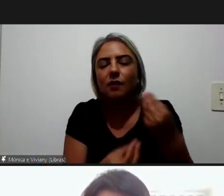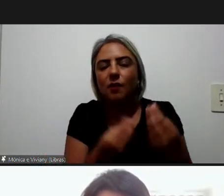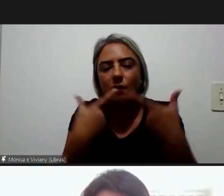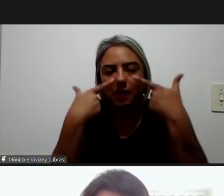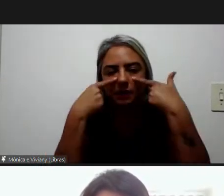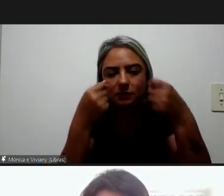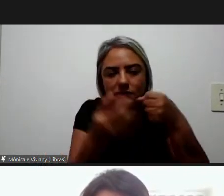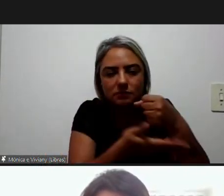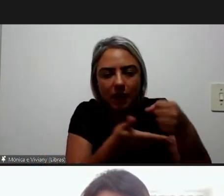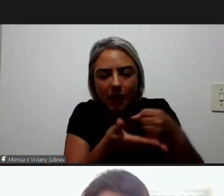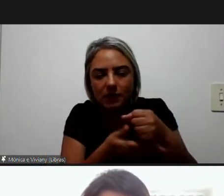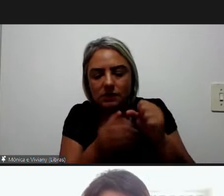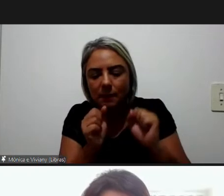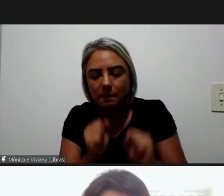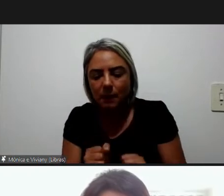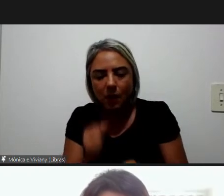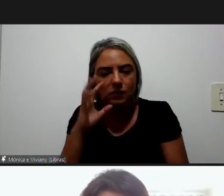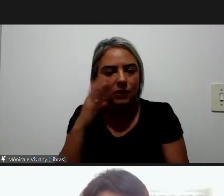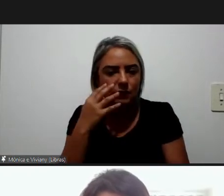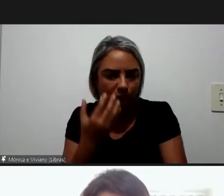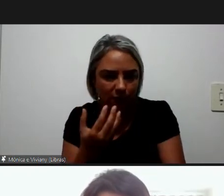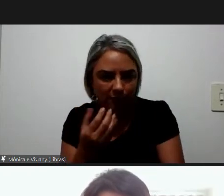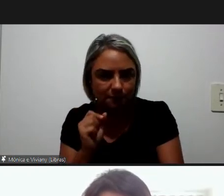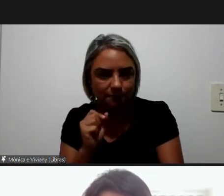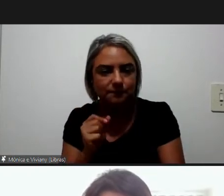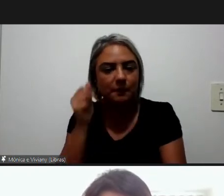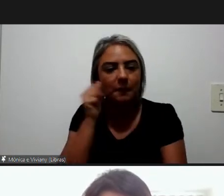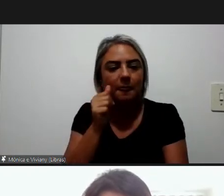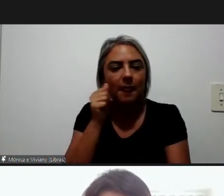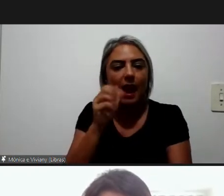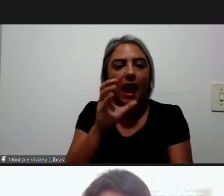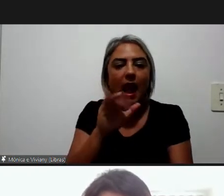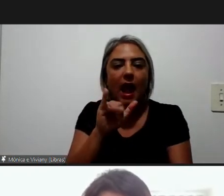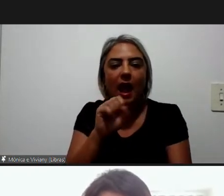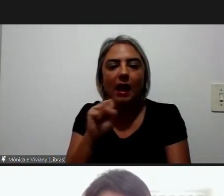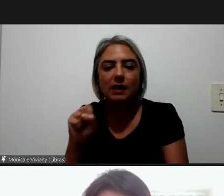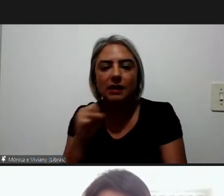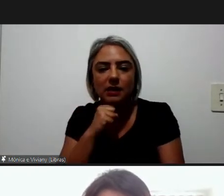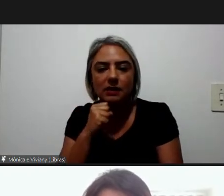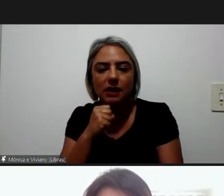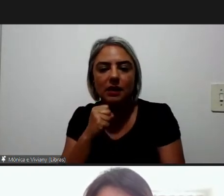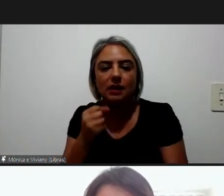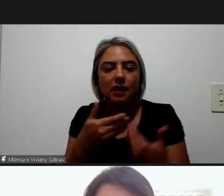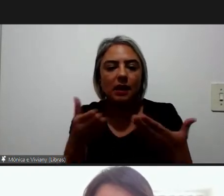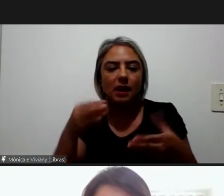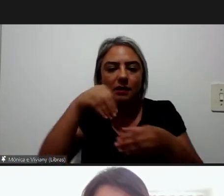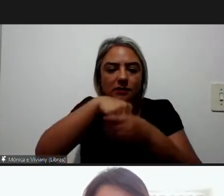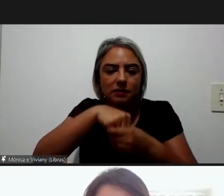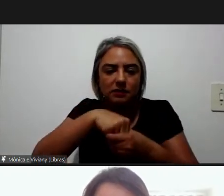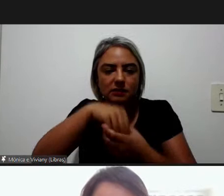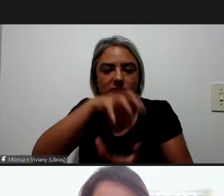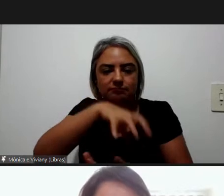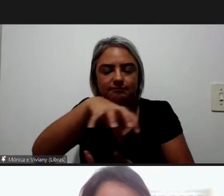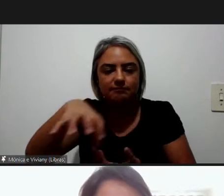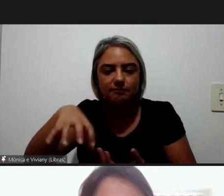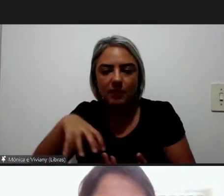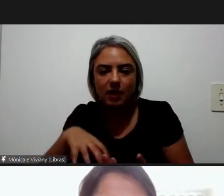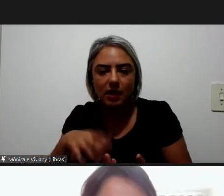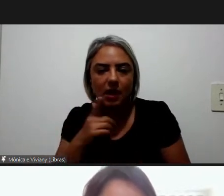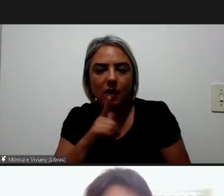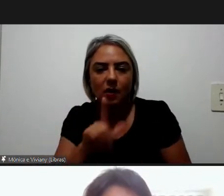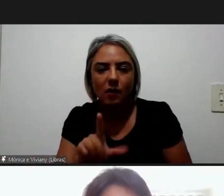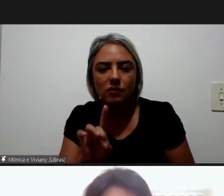problem. So how the primary healthcare can deal with that? Chris said that the